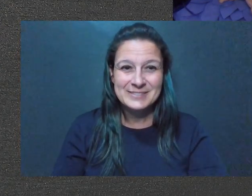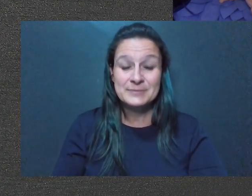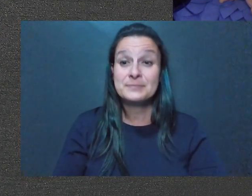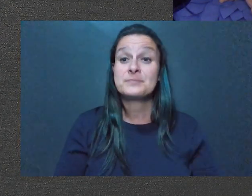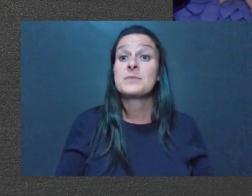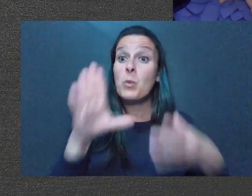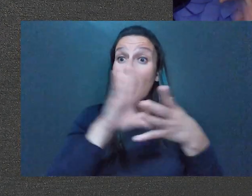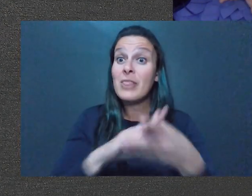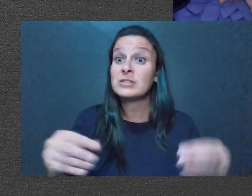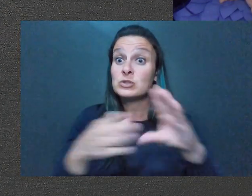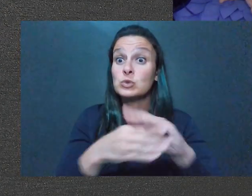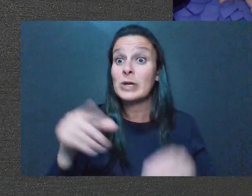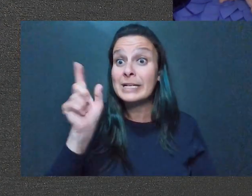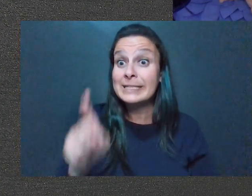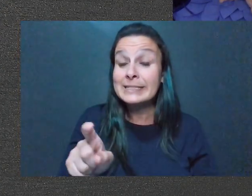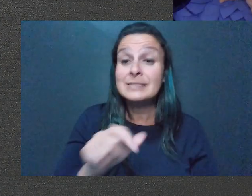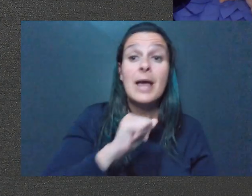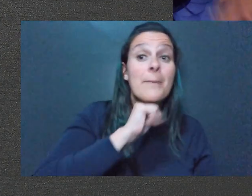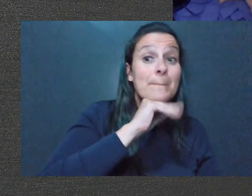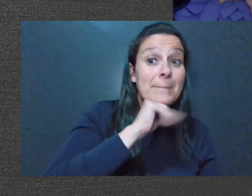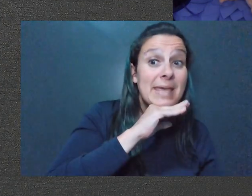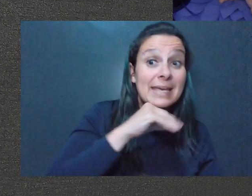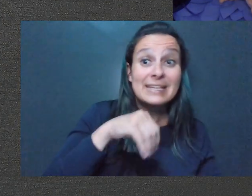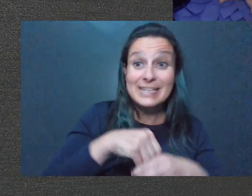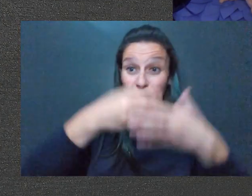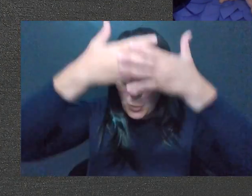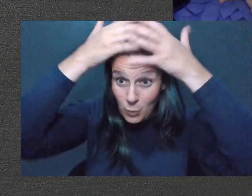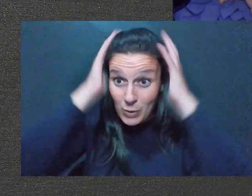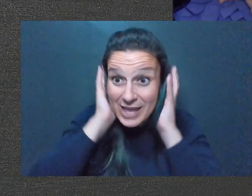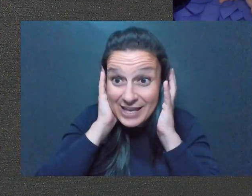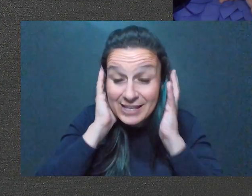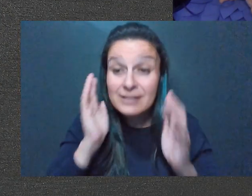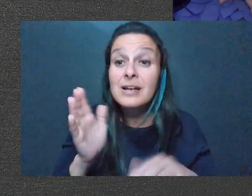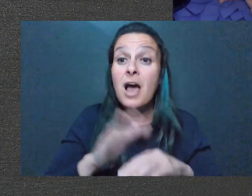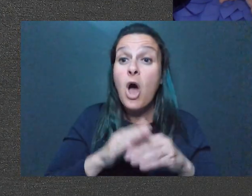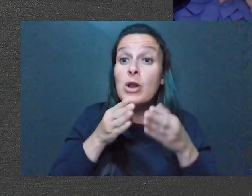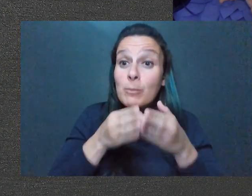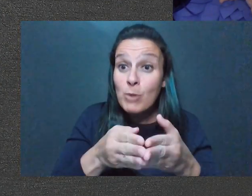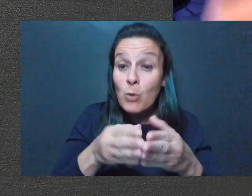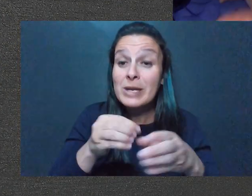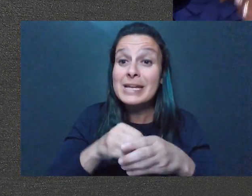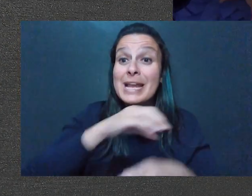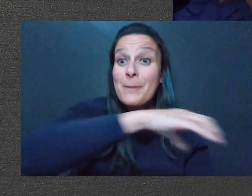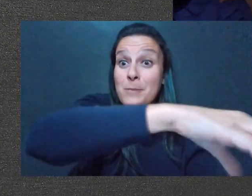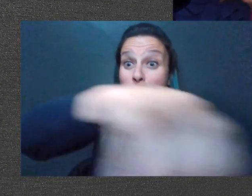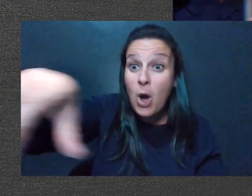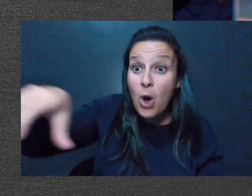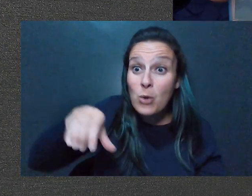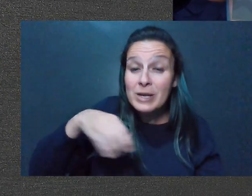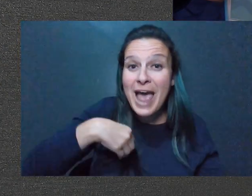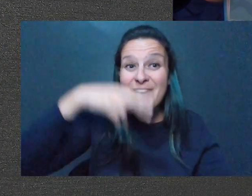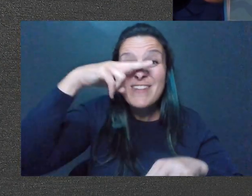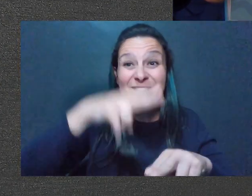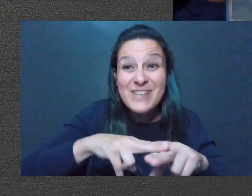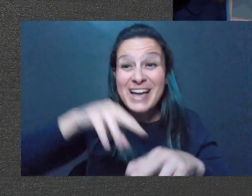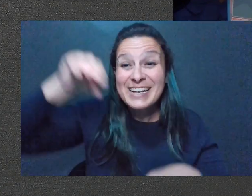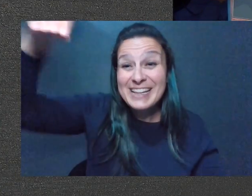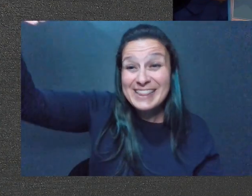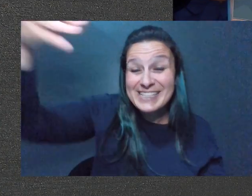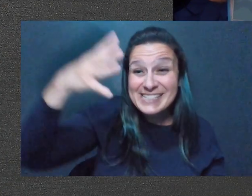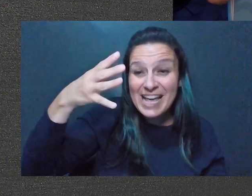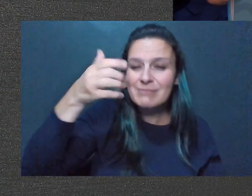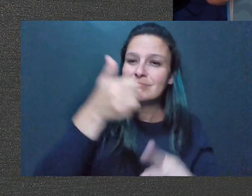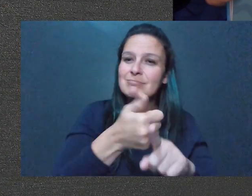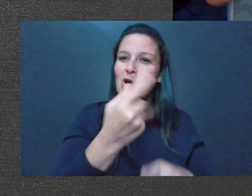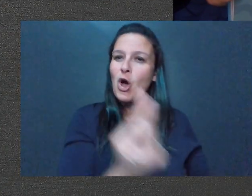What the story needs is a pig in a wig, on a boat in a moat, having fun in the sun on her